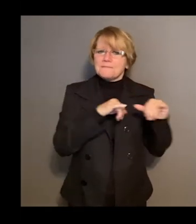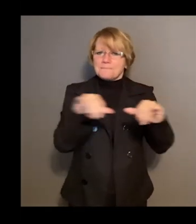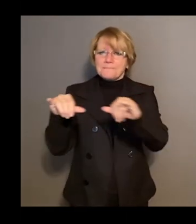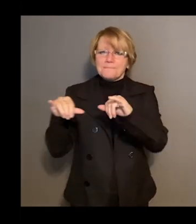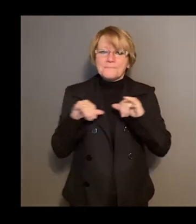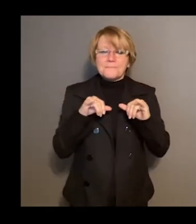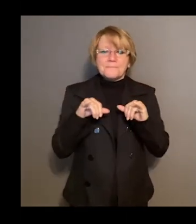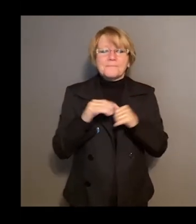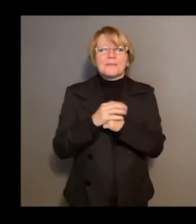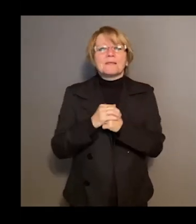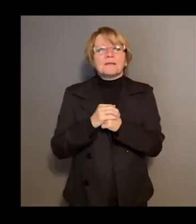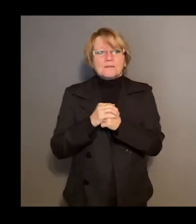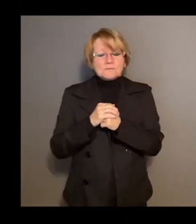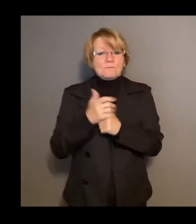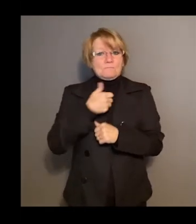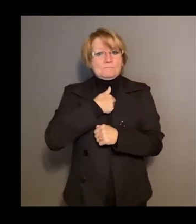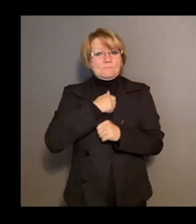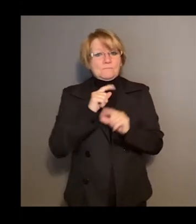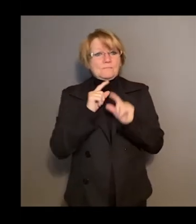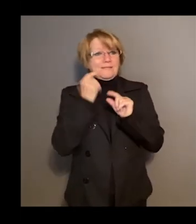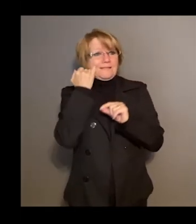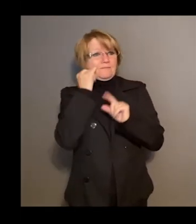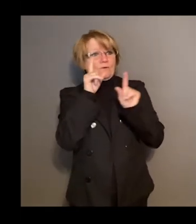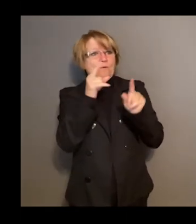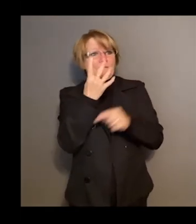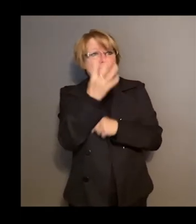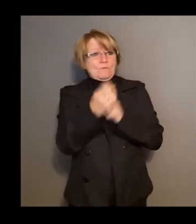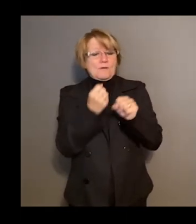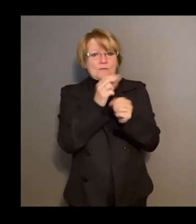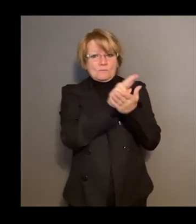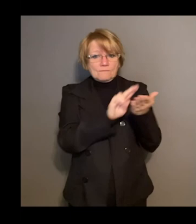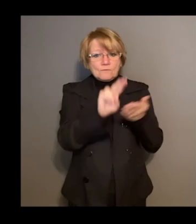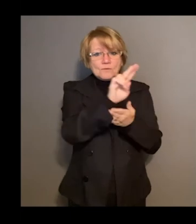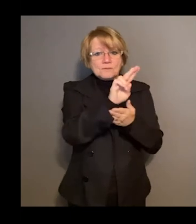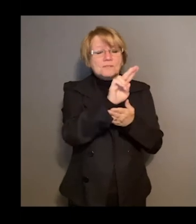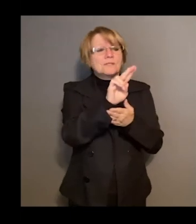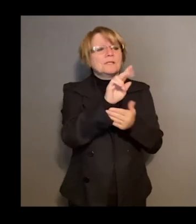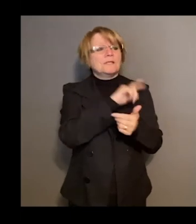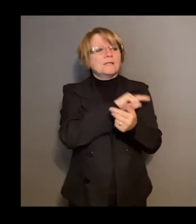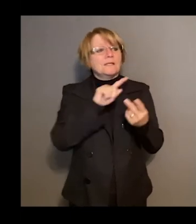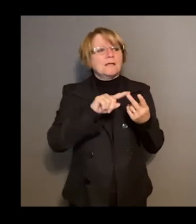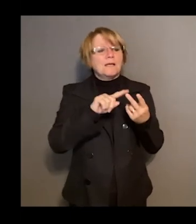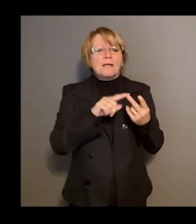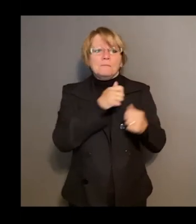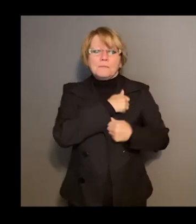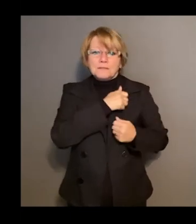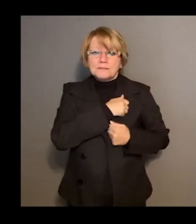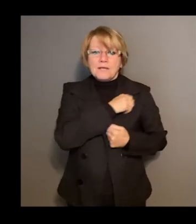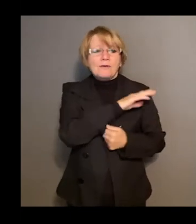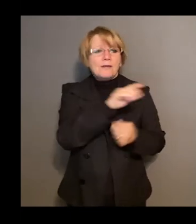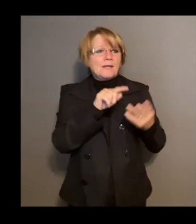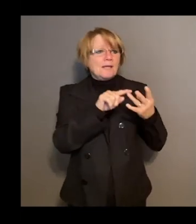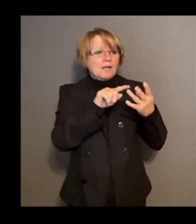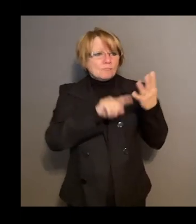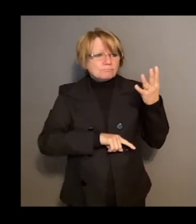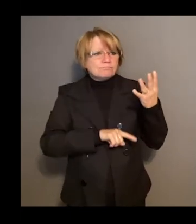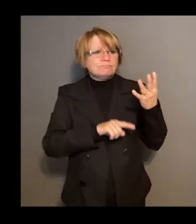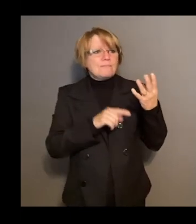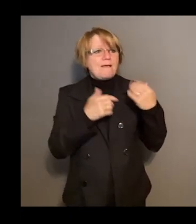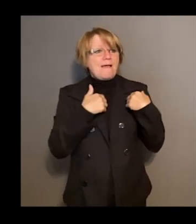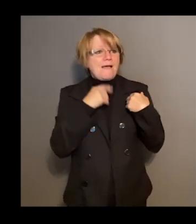So just like me going to a 4-year university, being in the military, having all my stuff